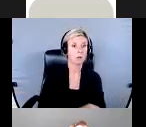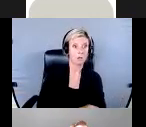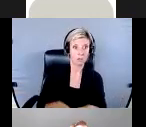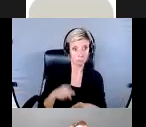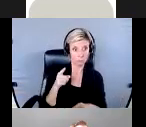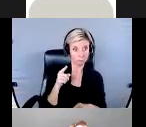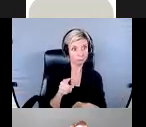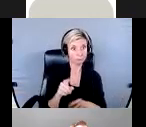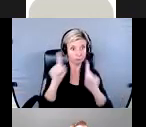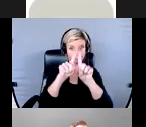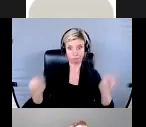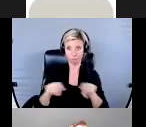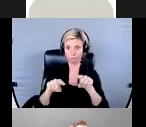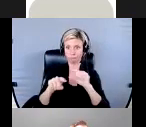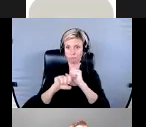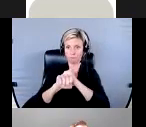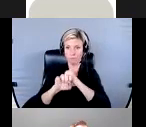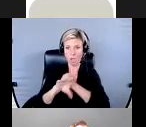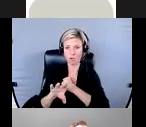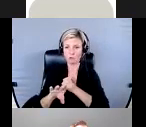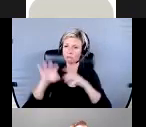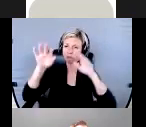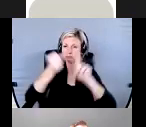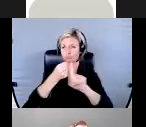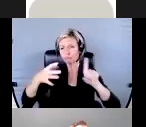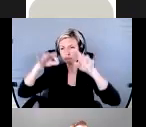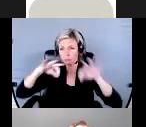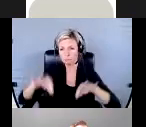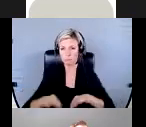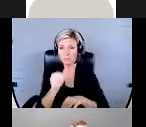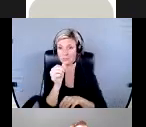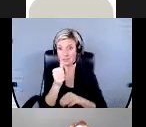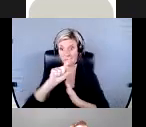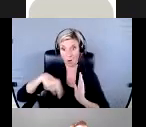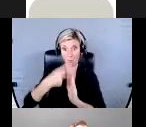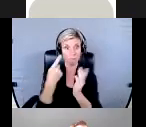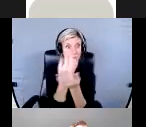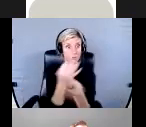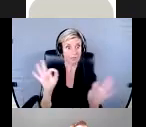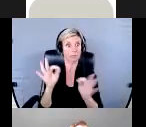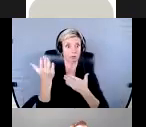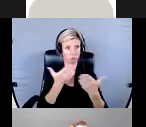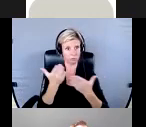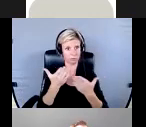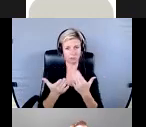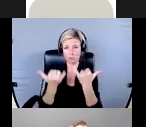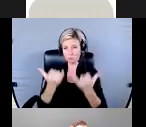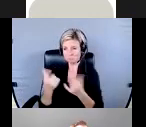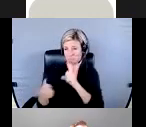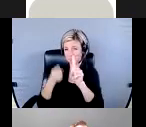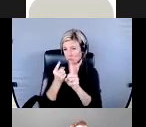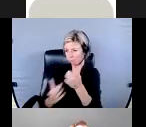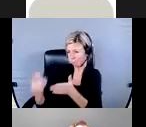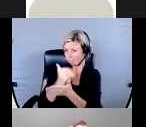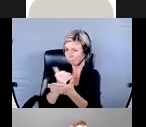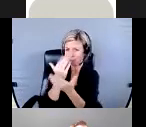talking about these 10 free hours of services. We're aiming to gather data. So a data analysis